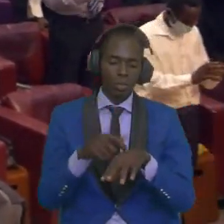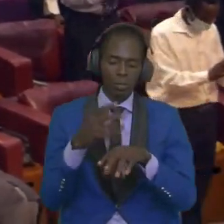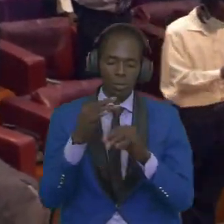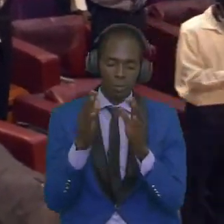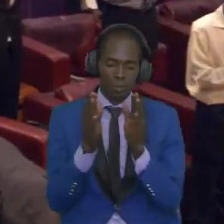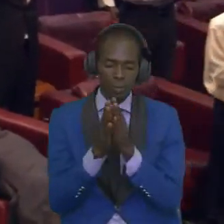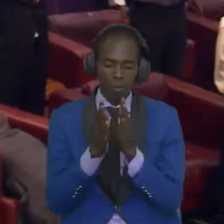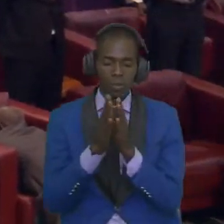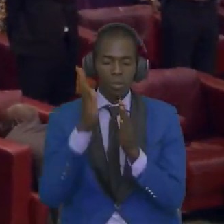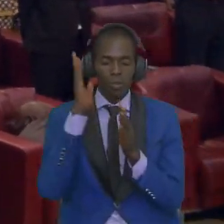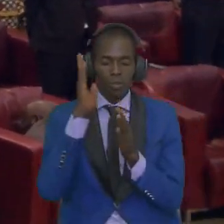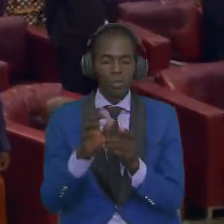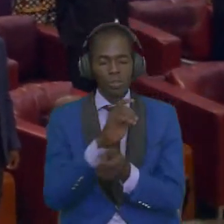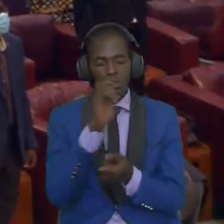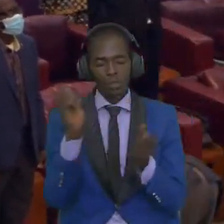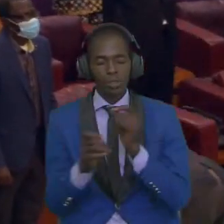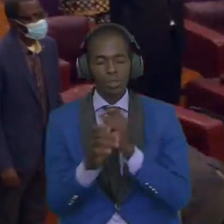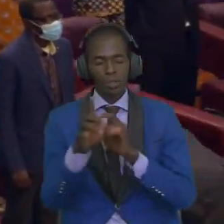Bring